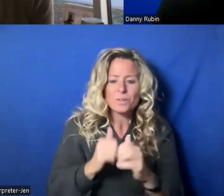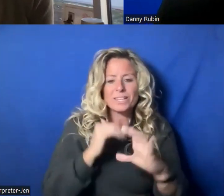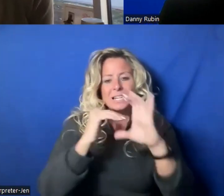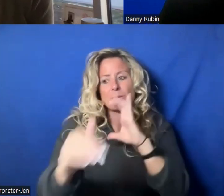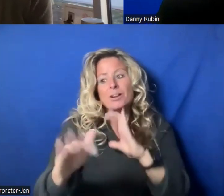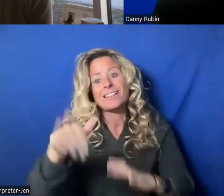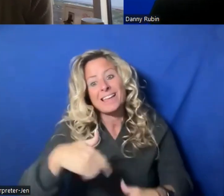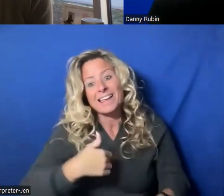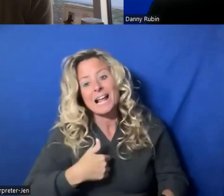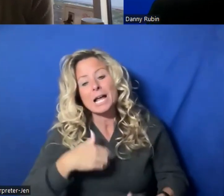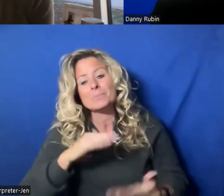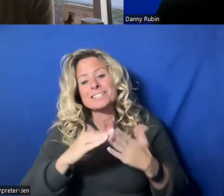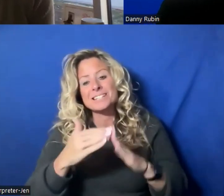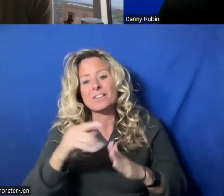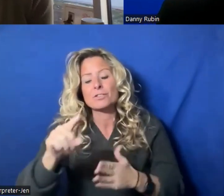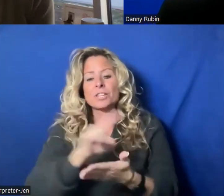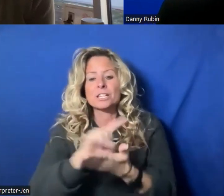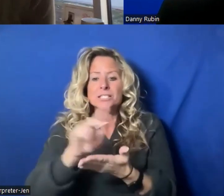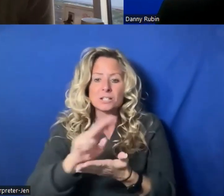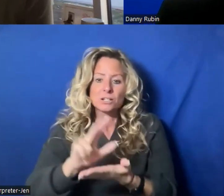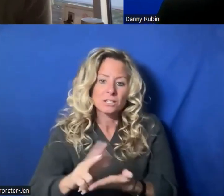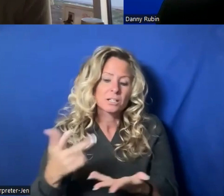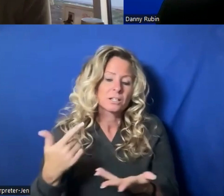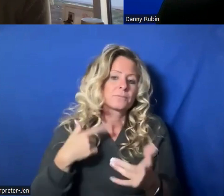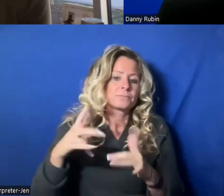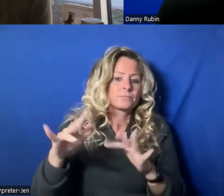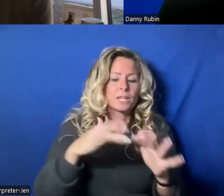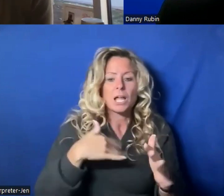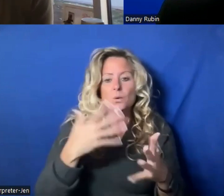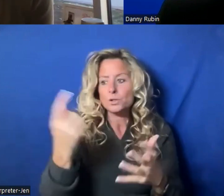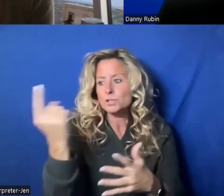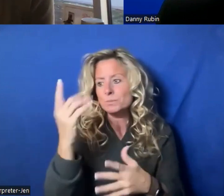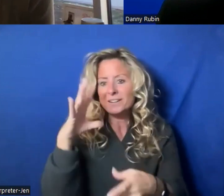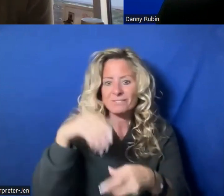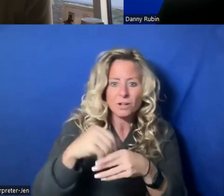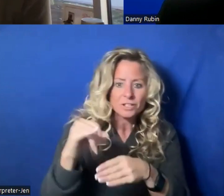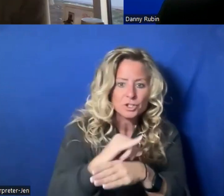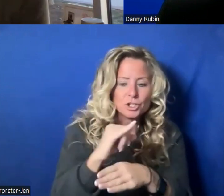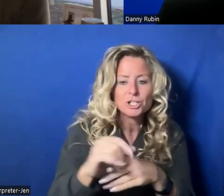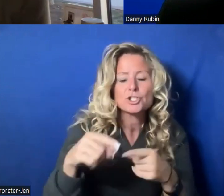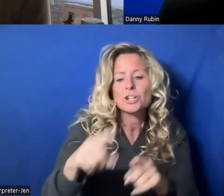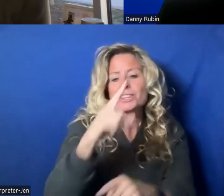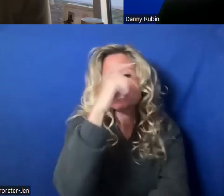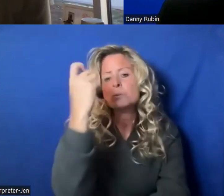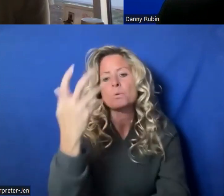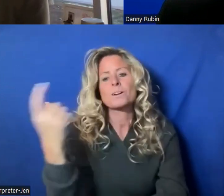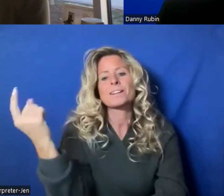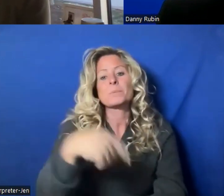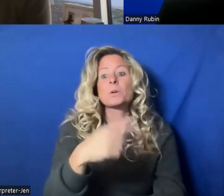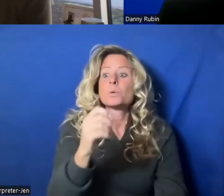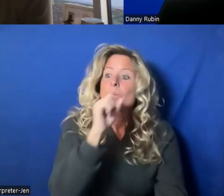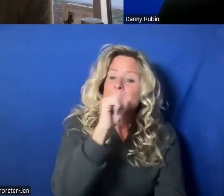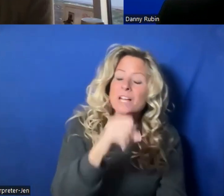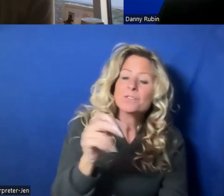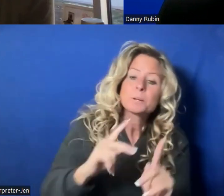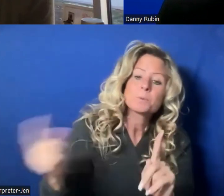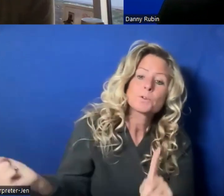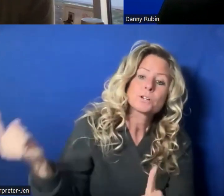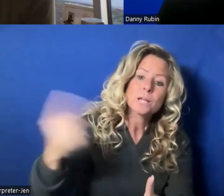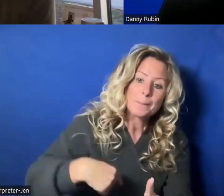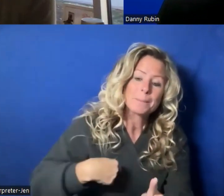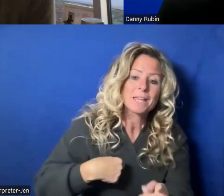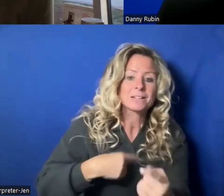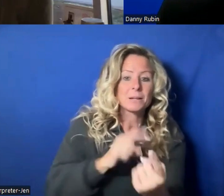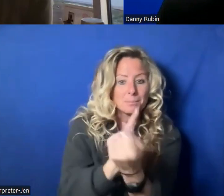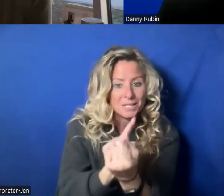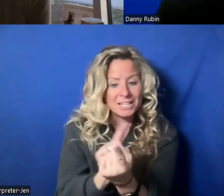for these weeks, or I would love to do something over the summer. Can I come in? And so we love for people to come in afterwards once they're scheduled and meet with